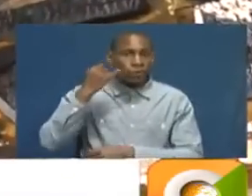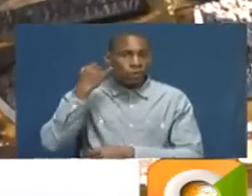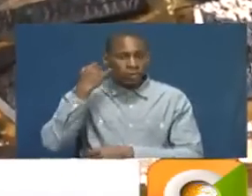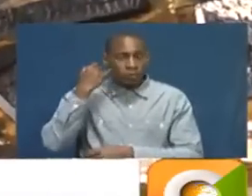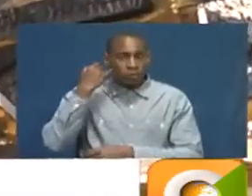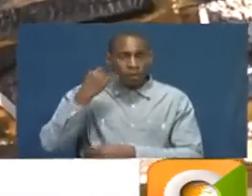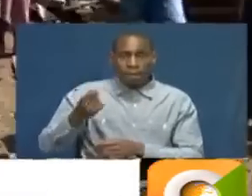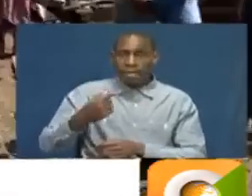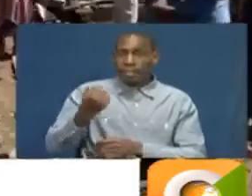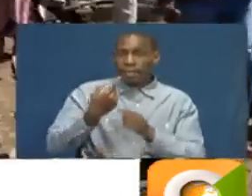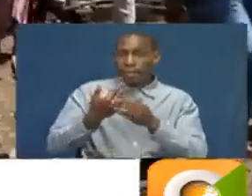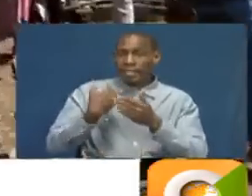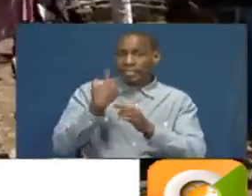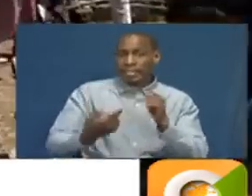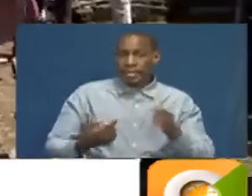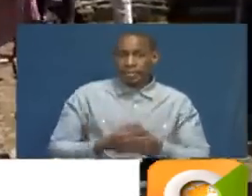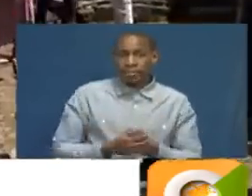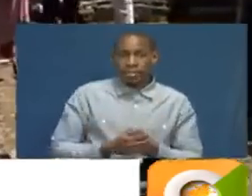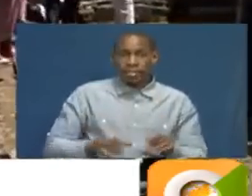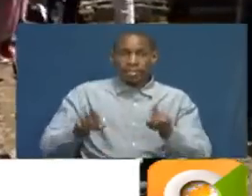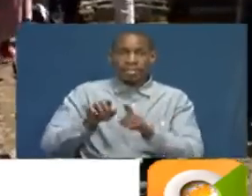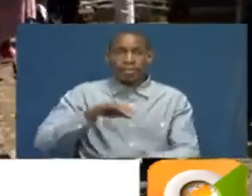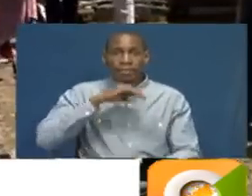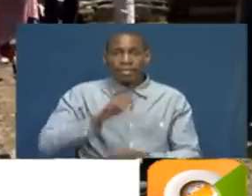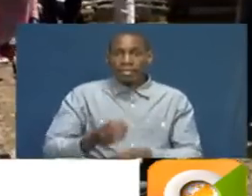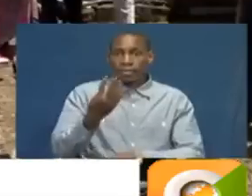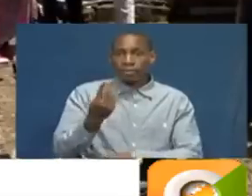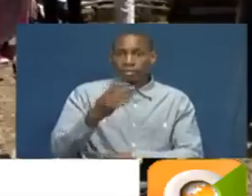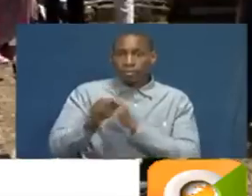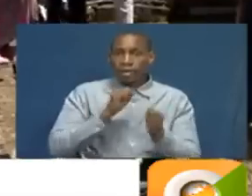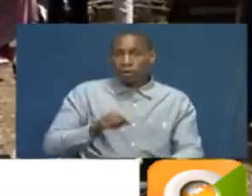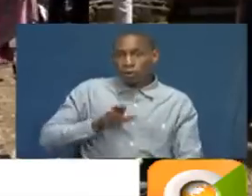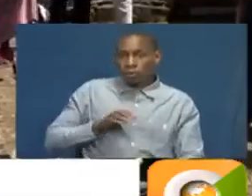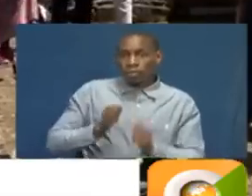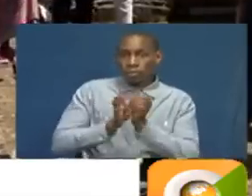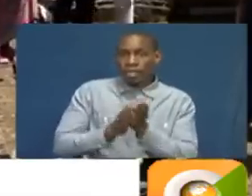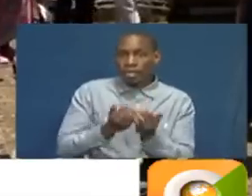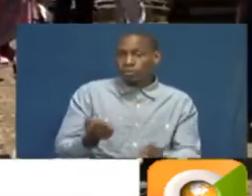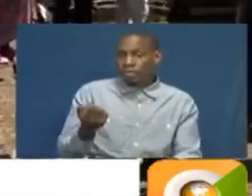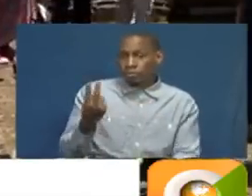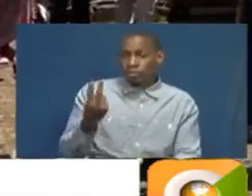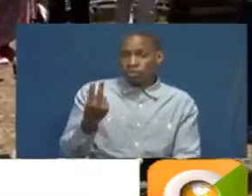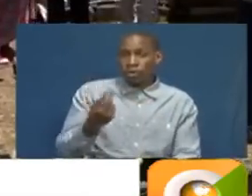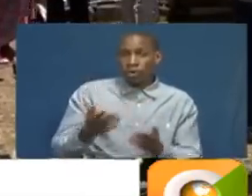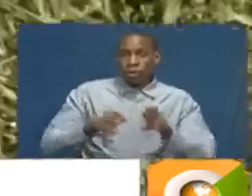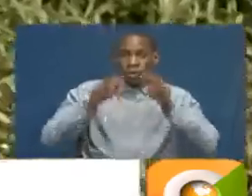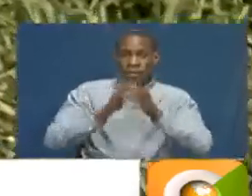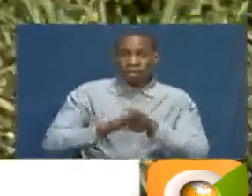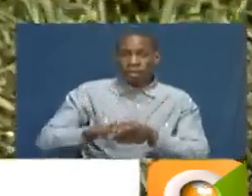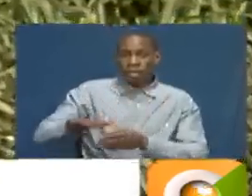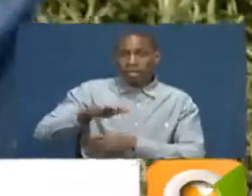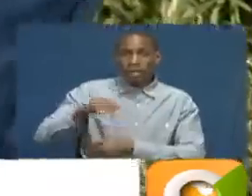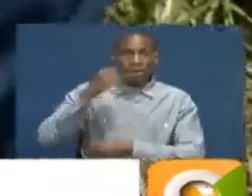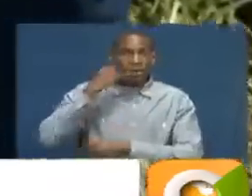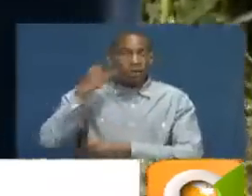in May last year, and the deaths of a 42-year-old woman and her two children in Kisulisuli area